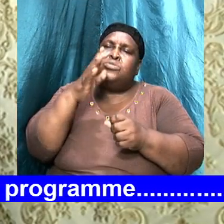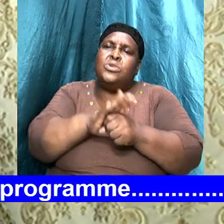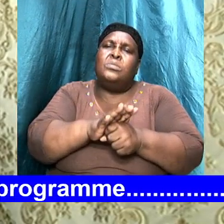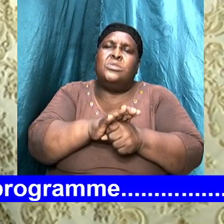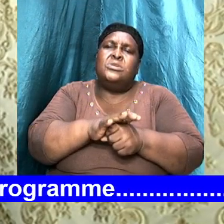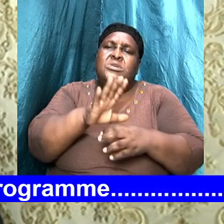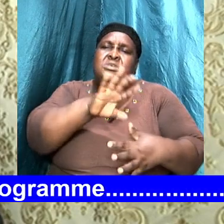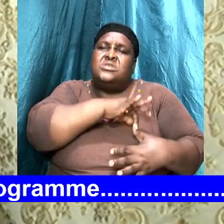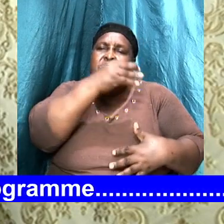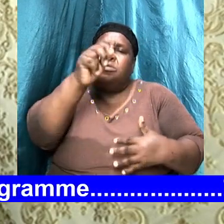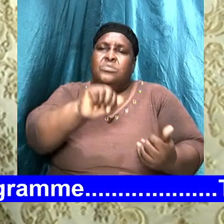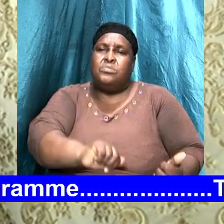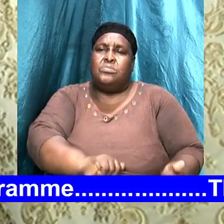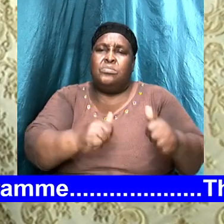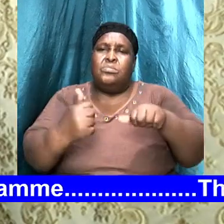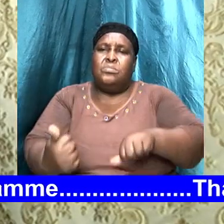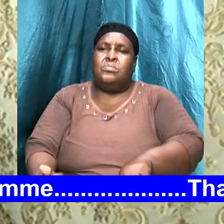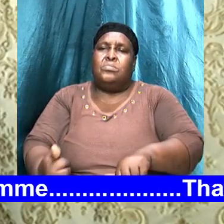13